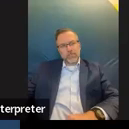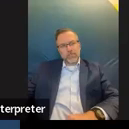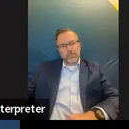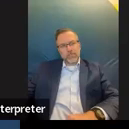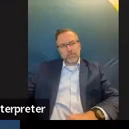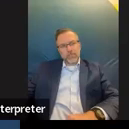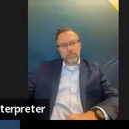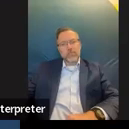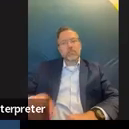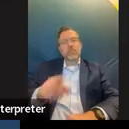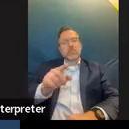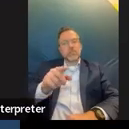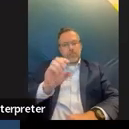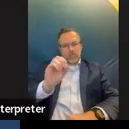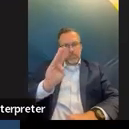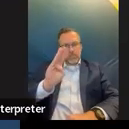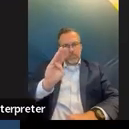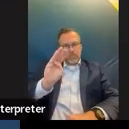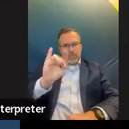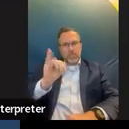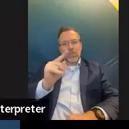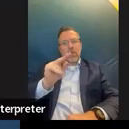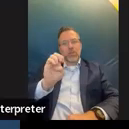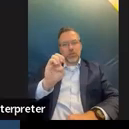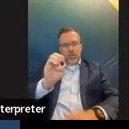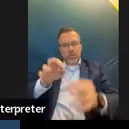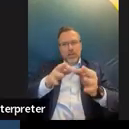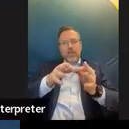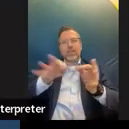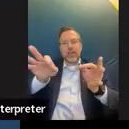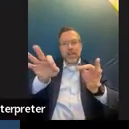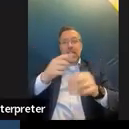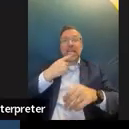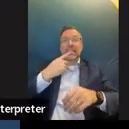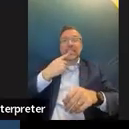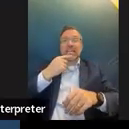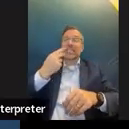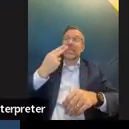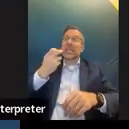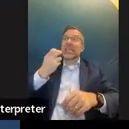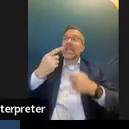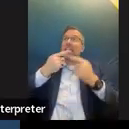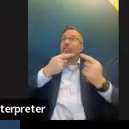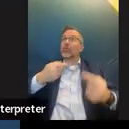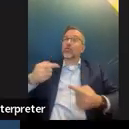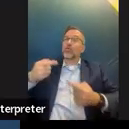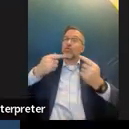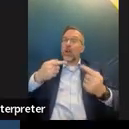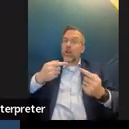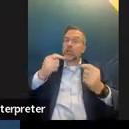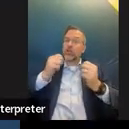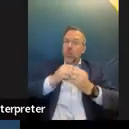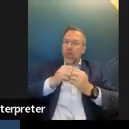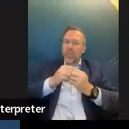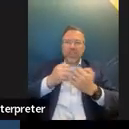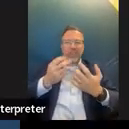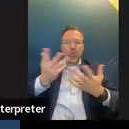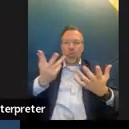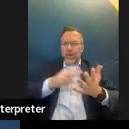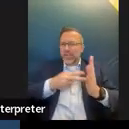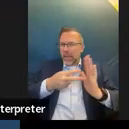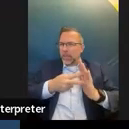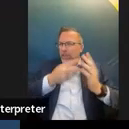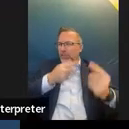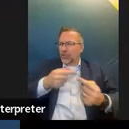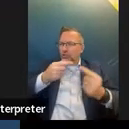Subjective language. Yep, that struggles with Stanley struggles with identifying vowel sounds that we don't know where he is, right? There's